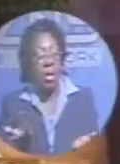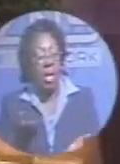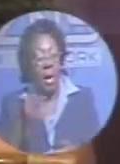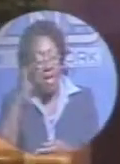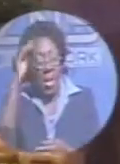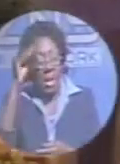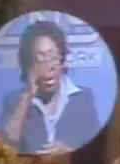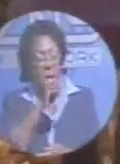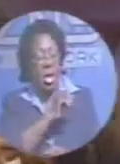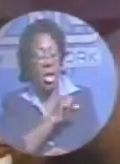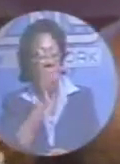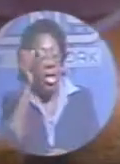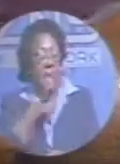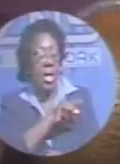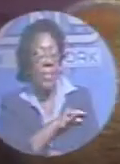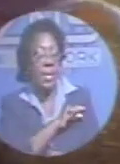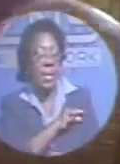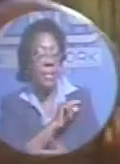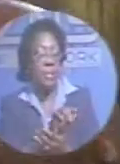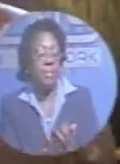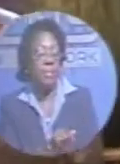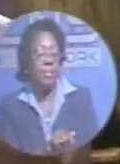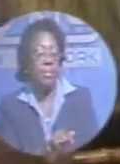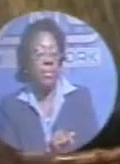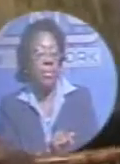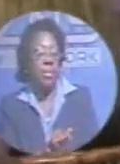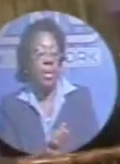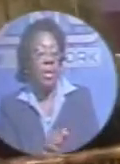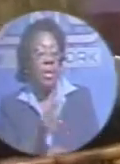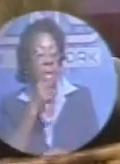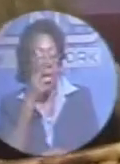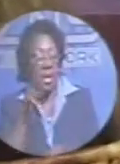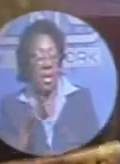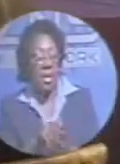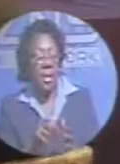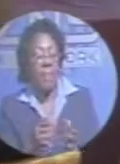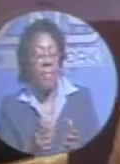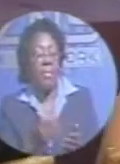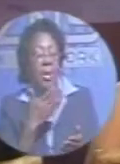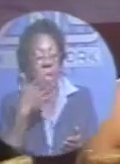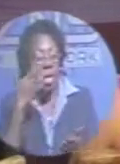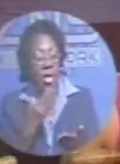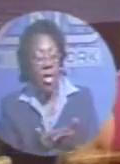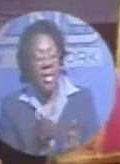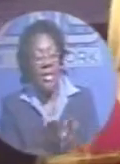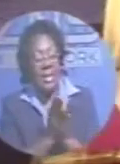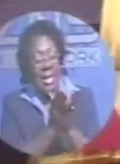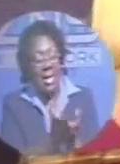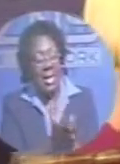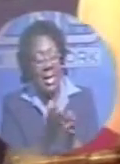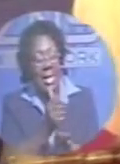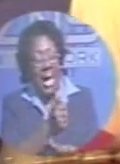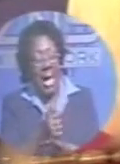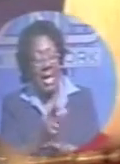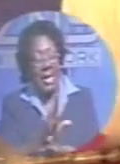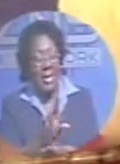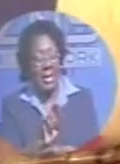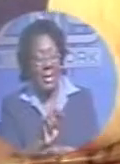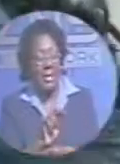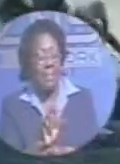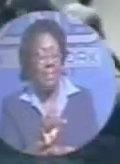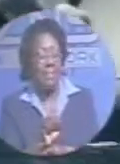Auckland's, $20,000 now in the kitty, so you should see some competitive sailing. Reporting for ZNS Total Sports, I am Julian